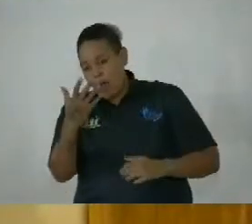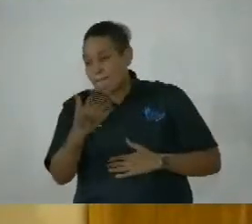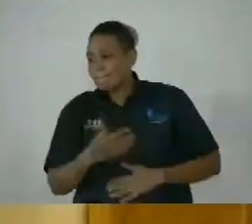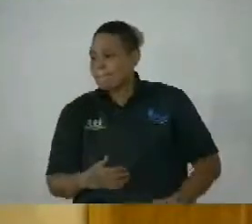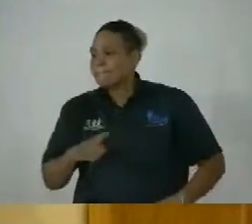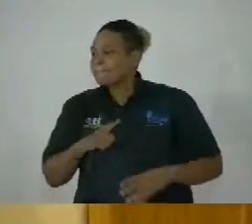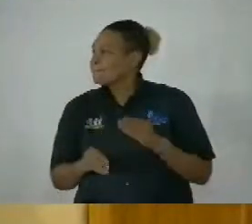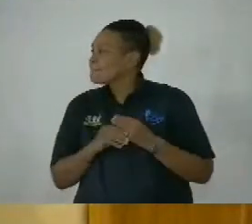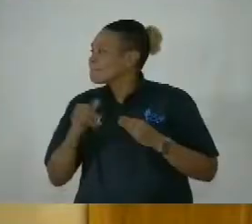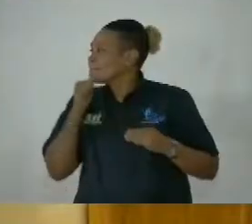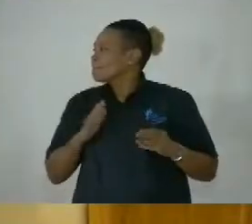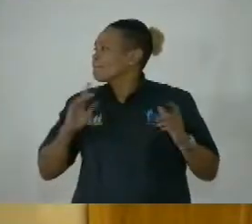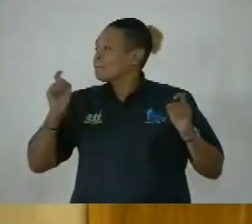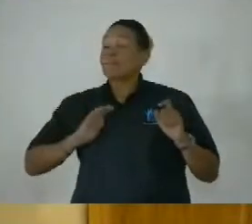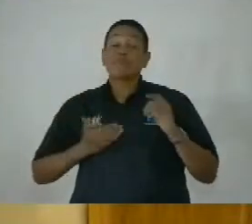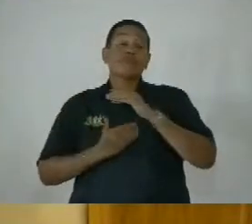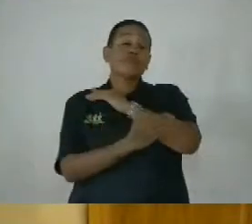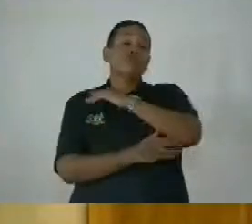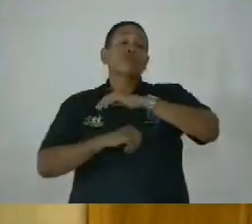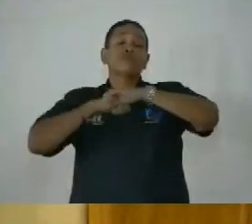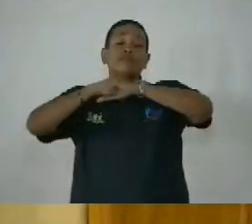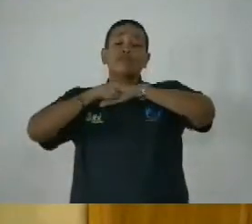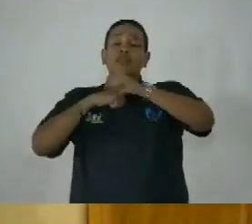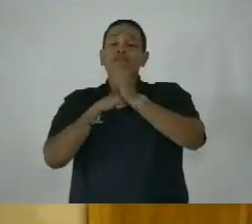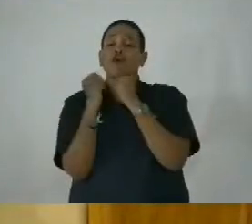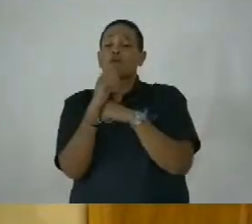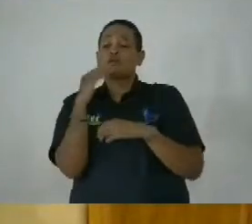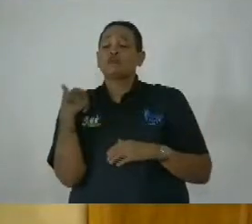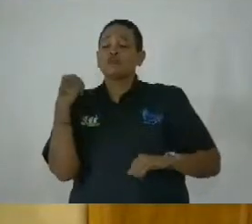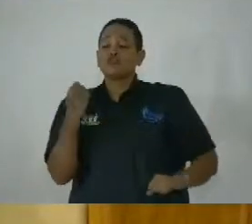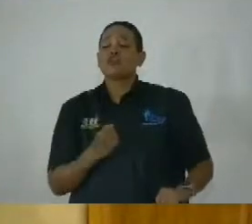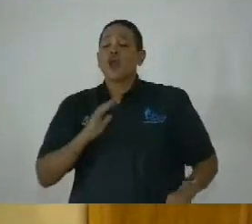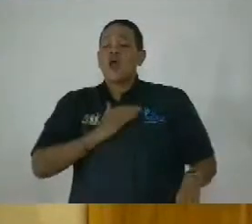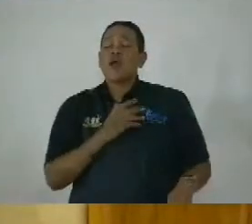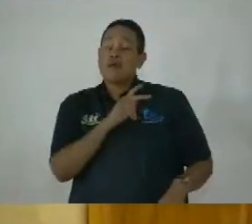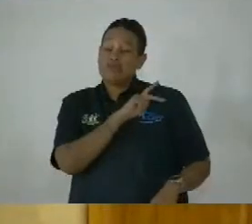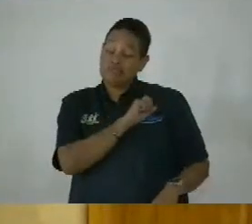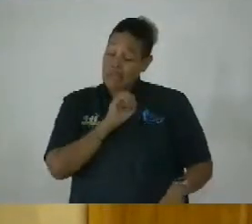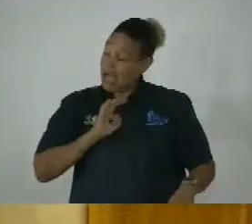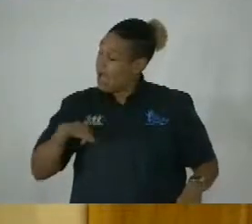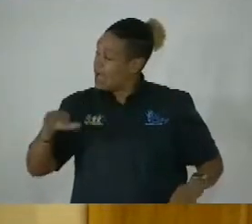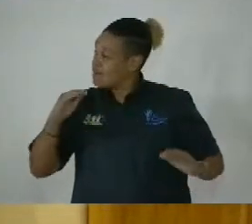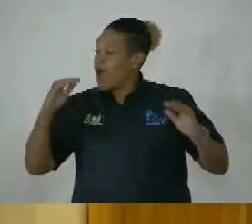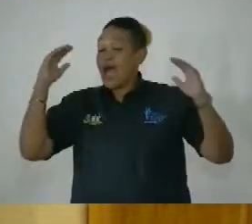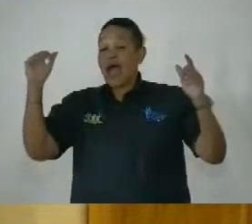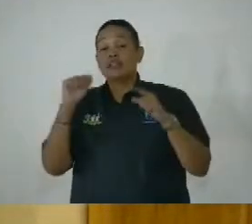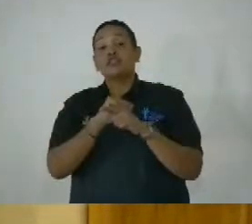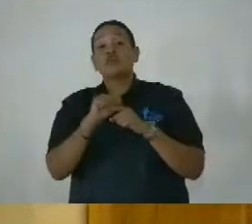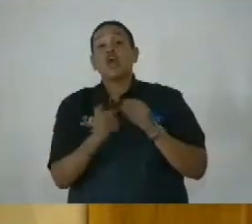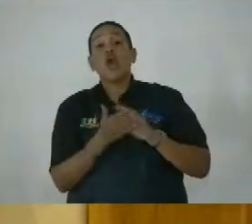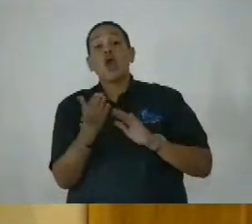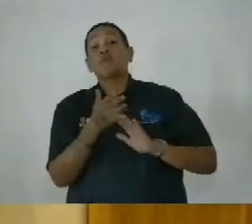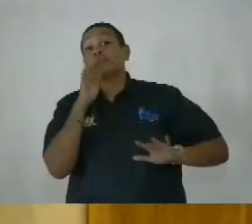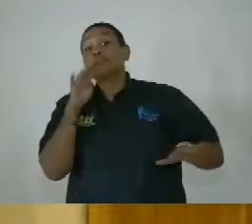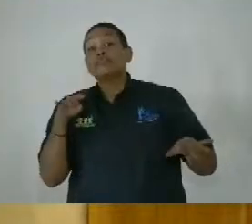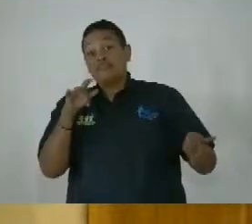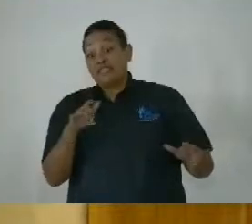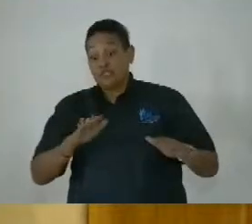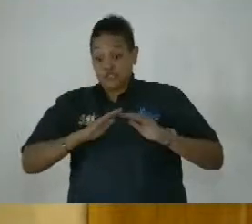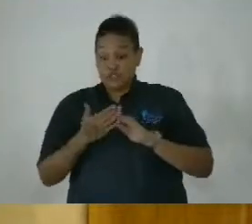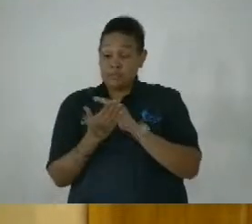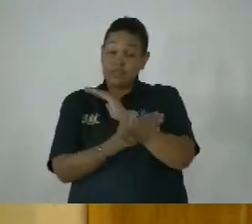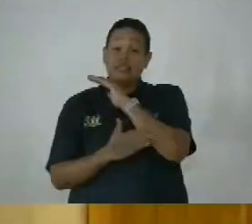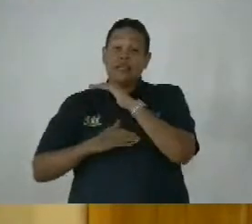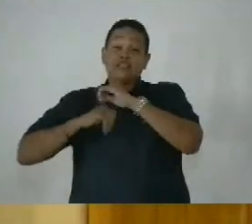Madam Speaker, our national security framework is strong, our personnel are highly trained, their operations are efficient. That is Jamaica's